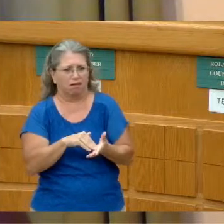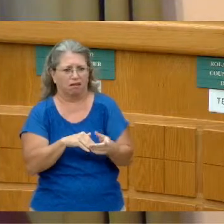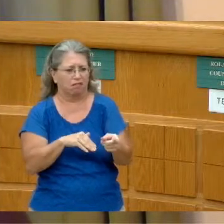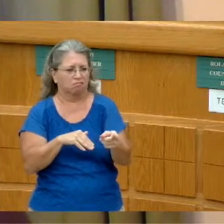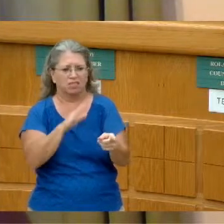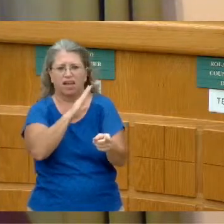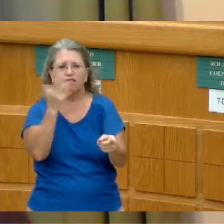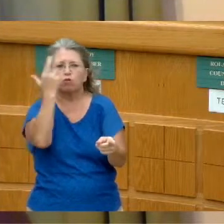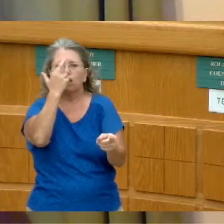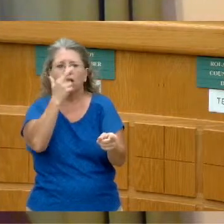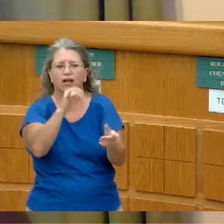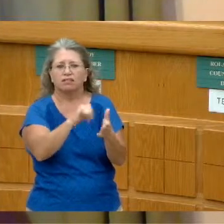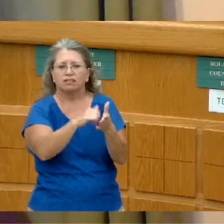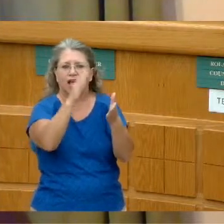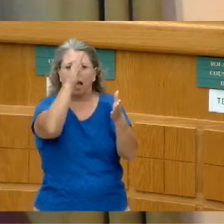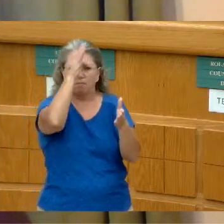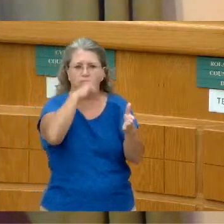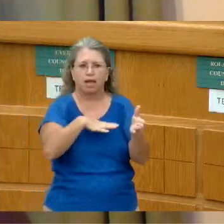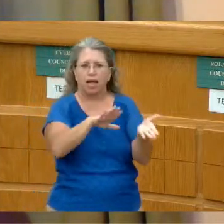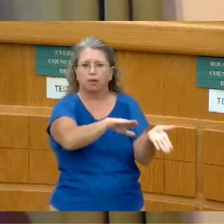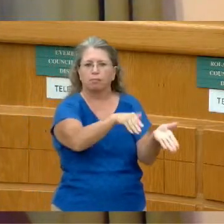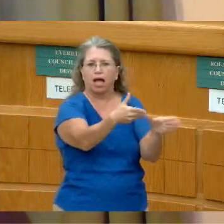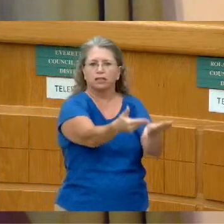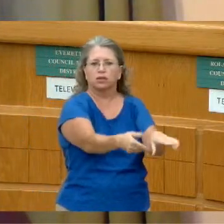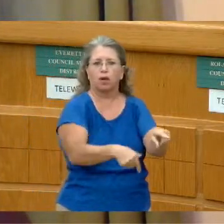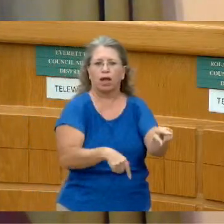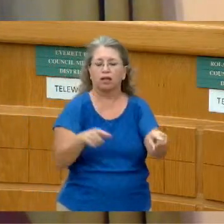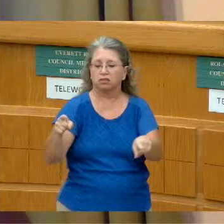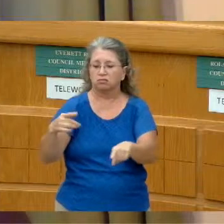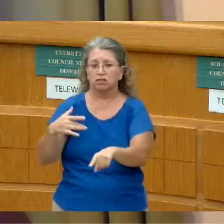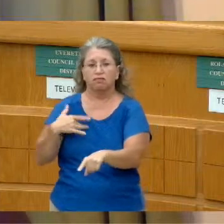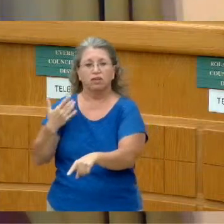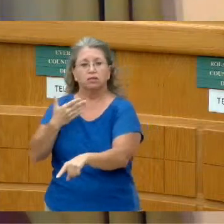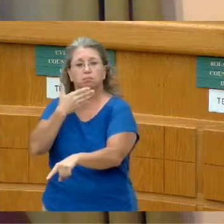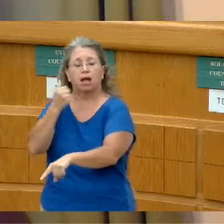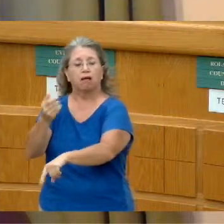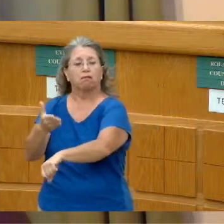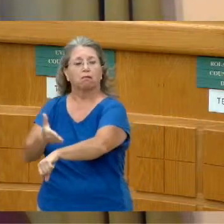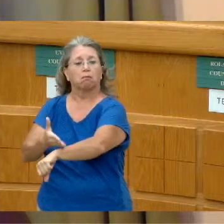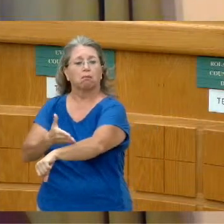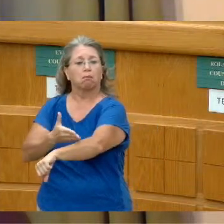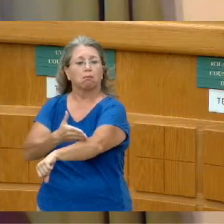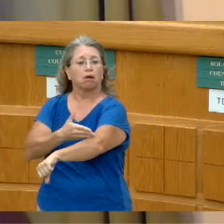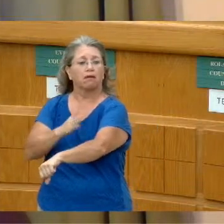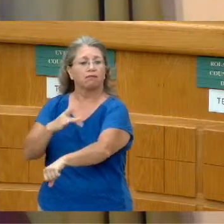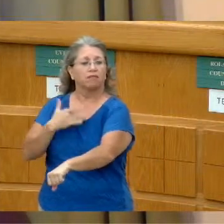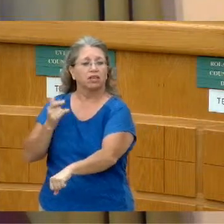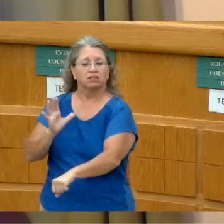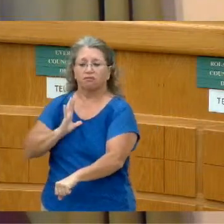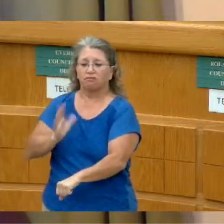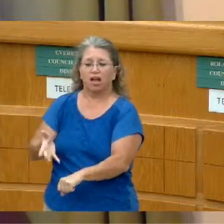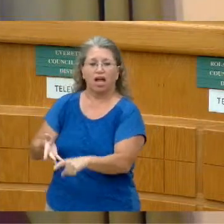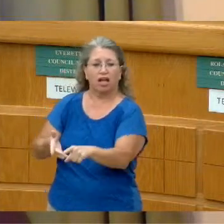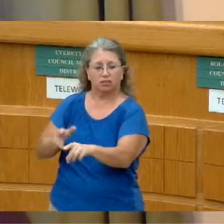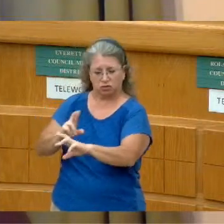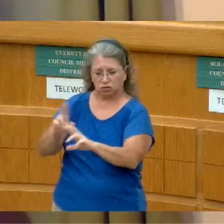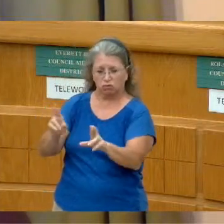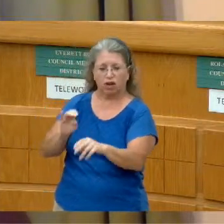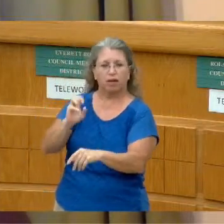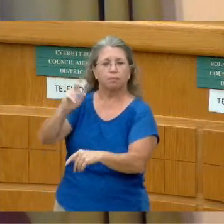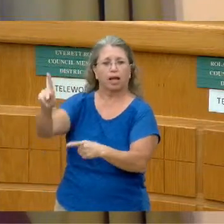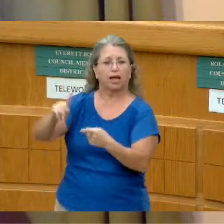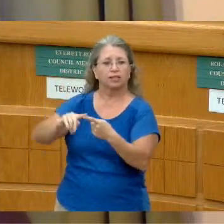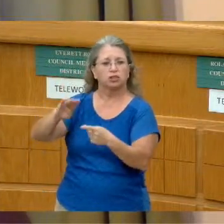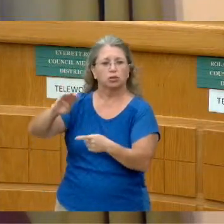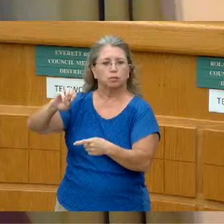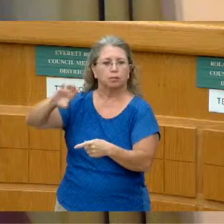being admitted to the hospital. Mary feels better. 2 or 3 days later, she feels like she's fine. She's really ready to go back to the beach